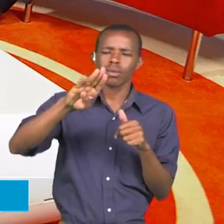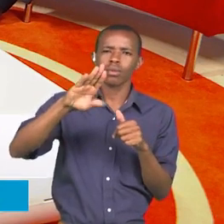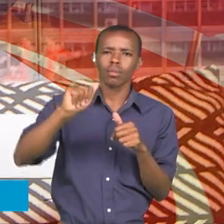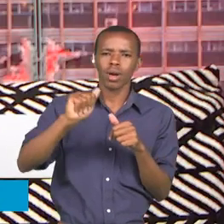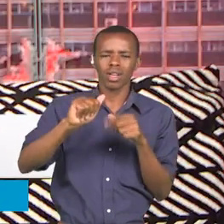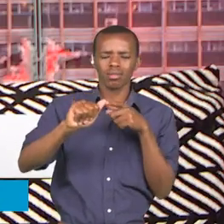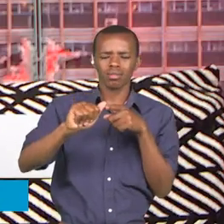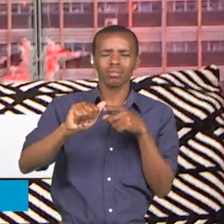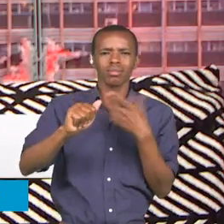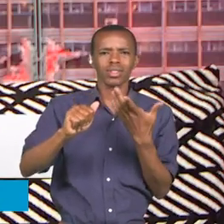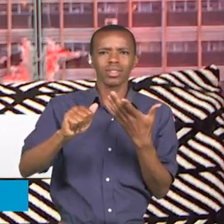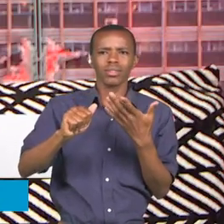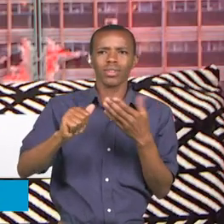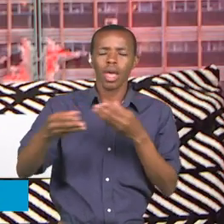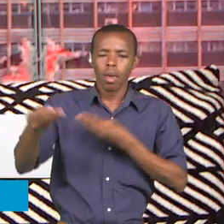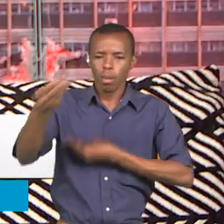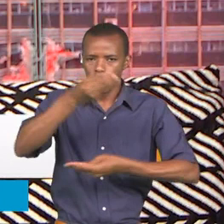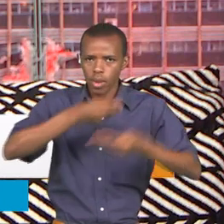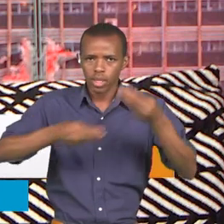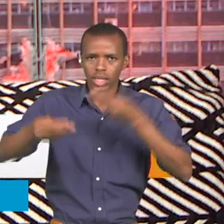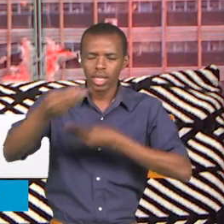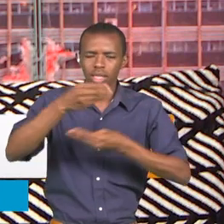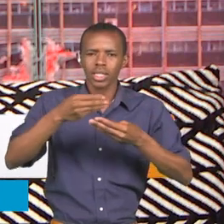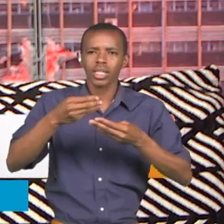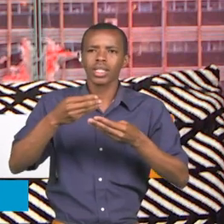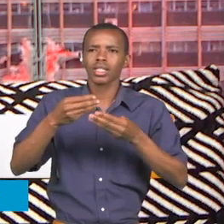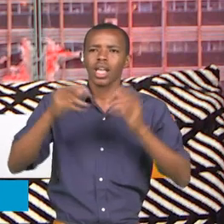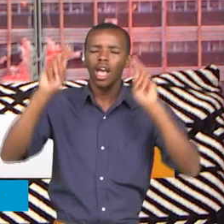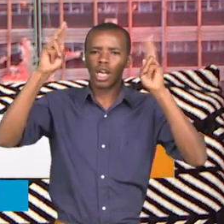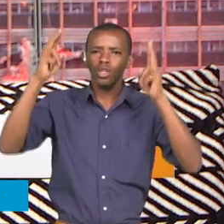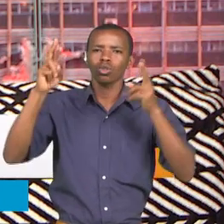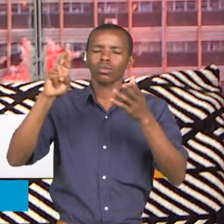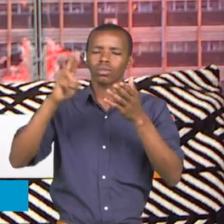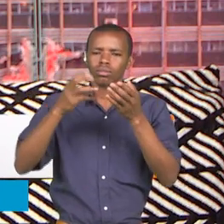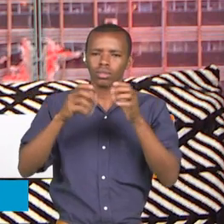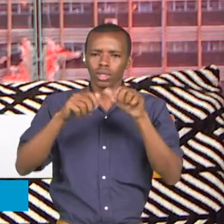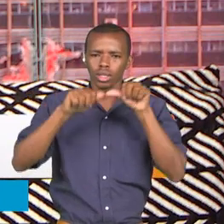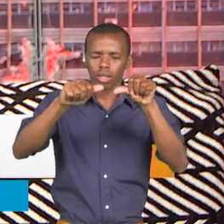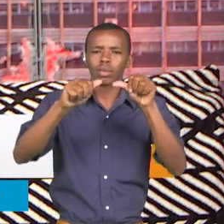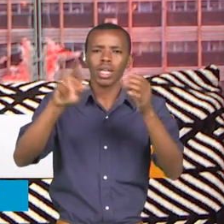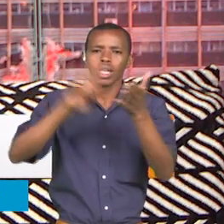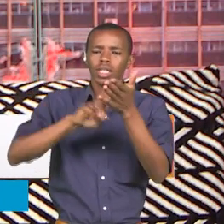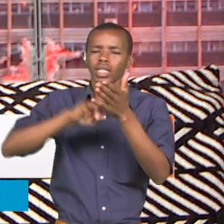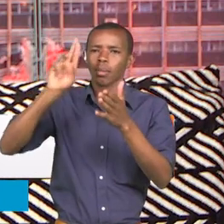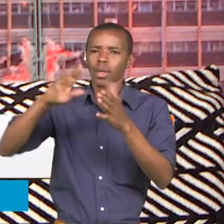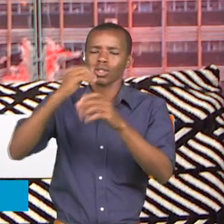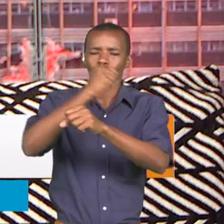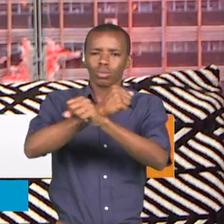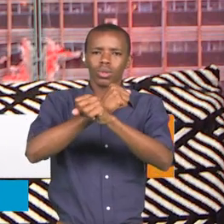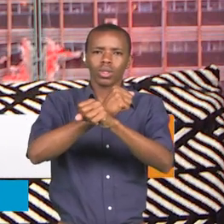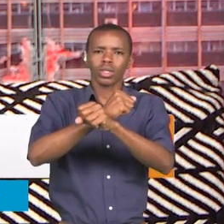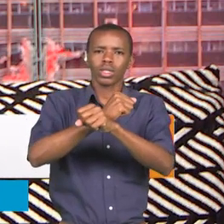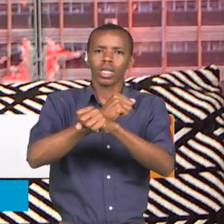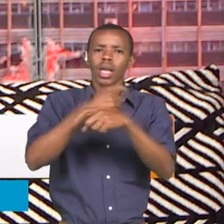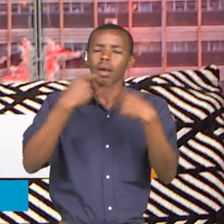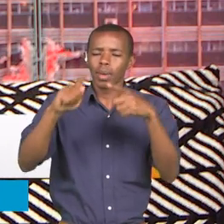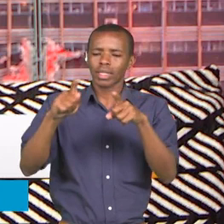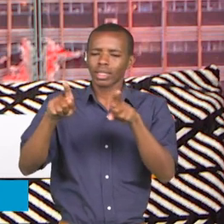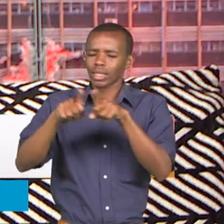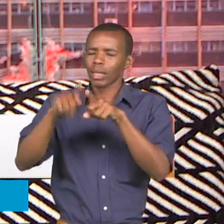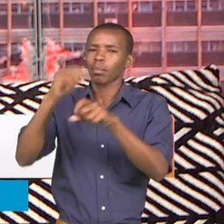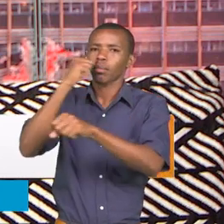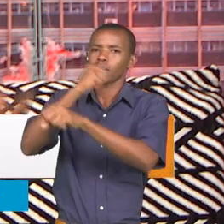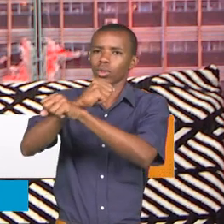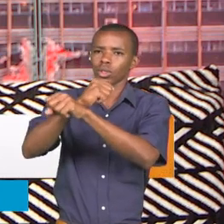okay, for trademarks, you know, there's the issue of registrability where you have to register in order to secure protection. But there's also protection